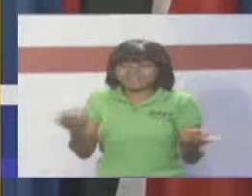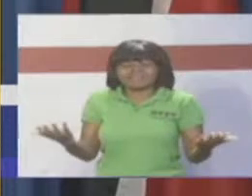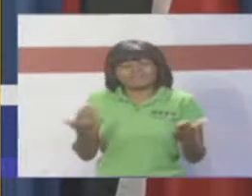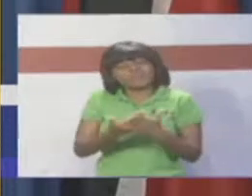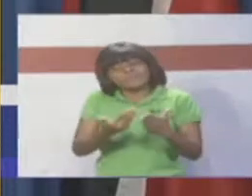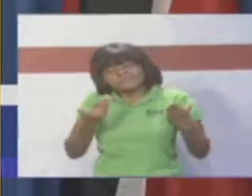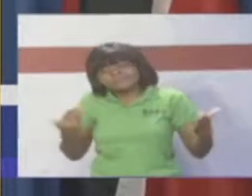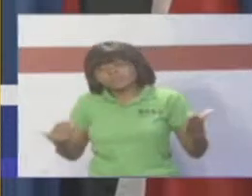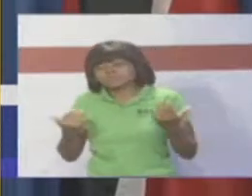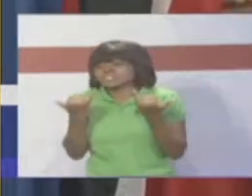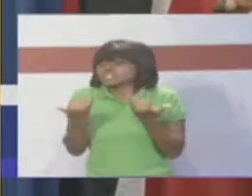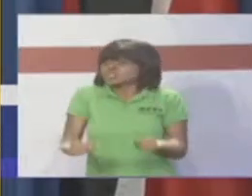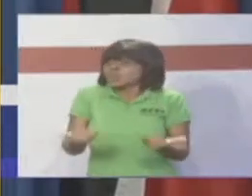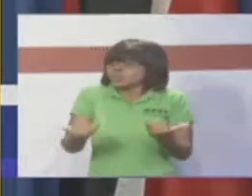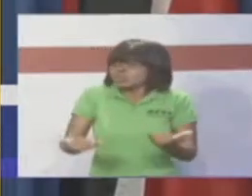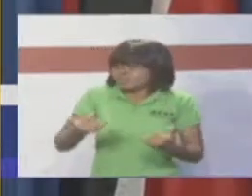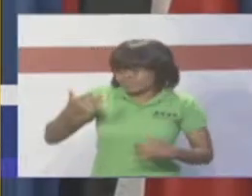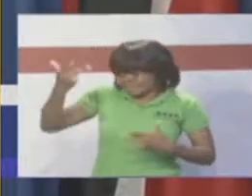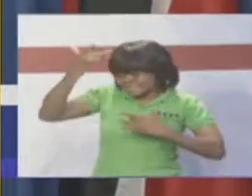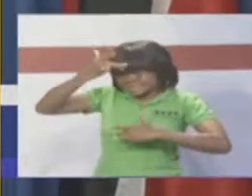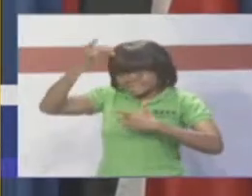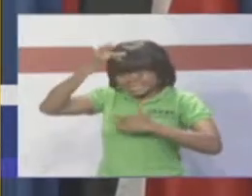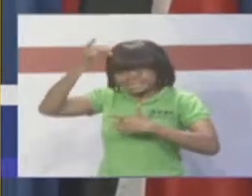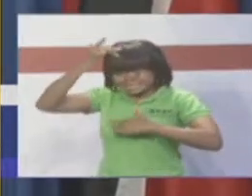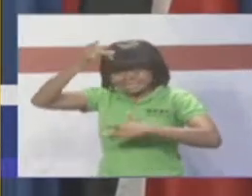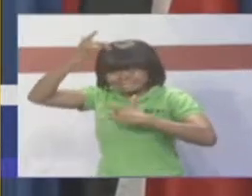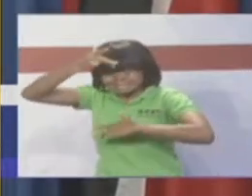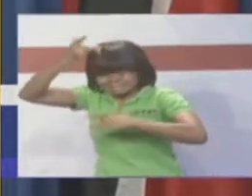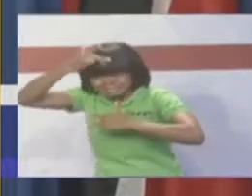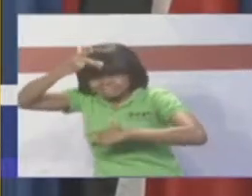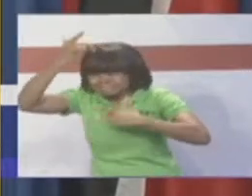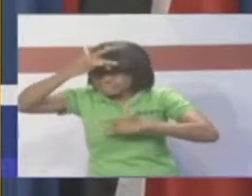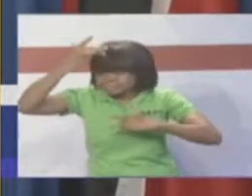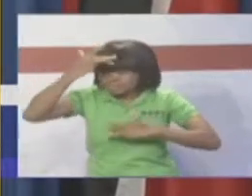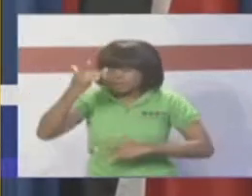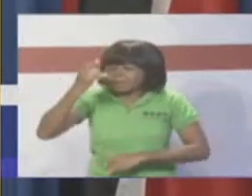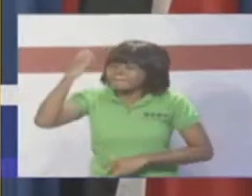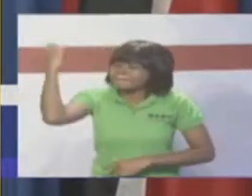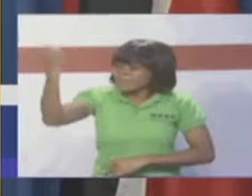course, you're also told that they are